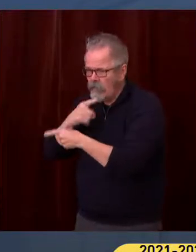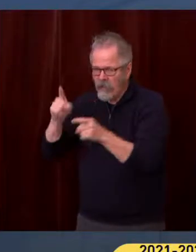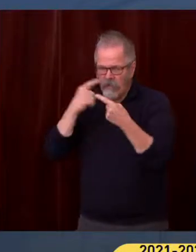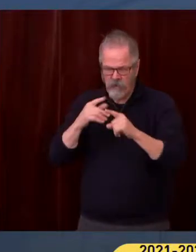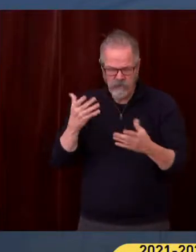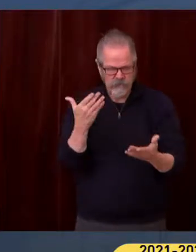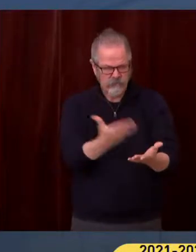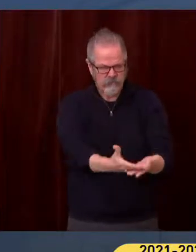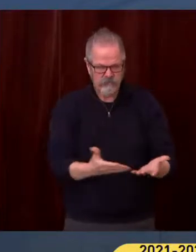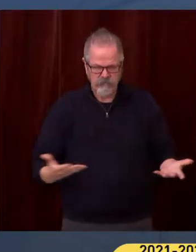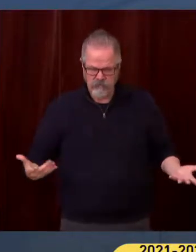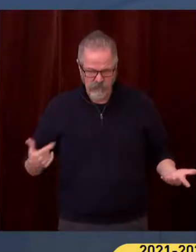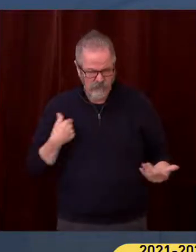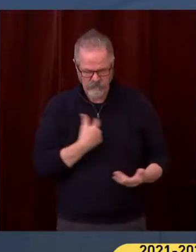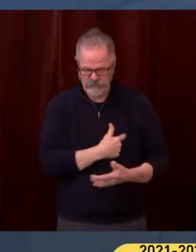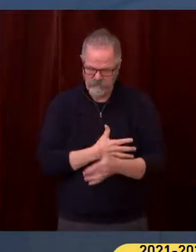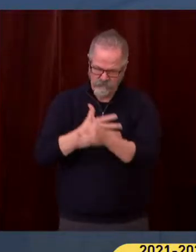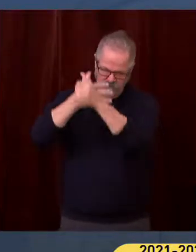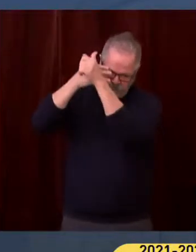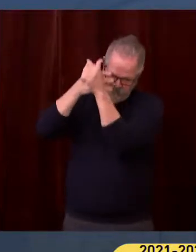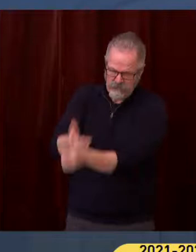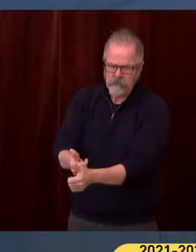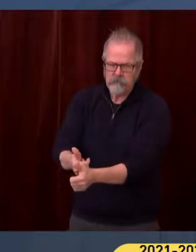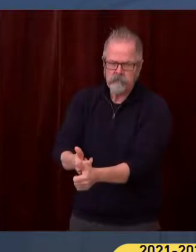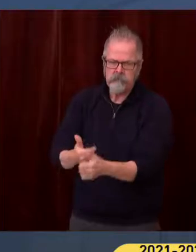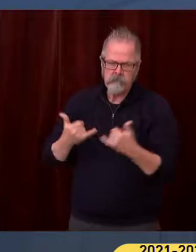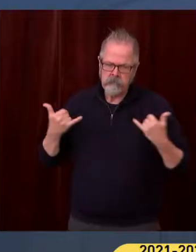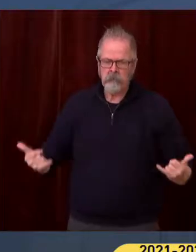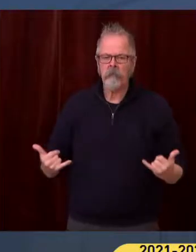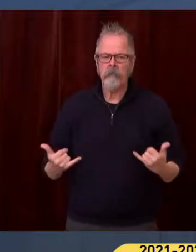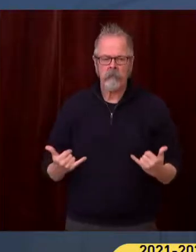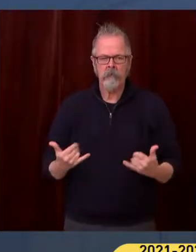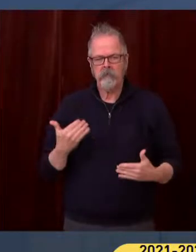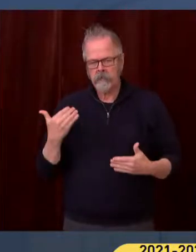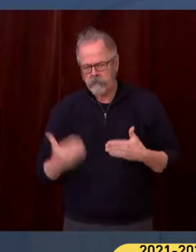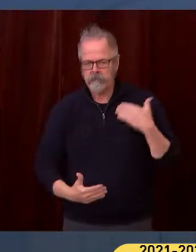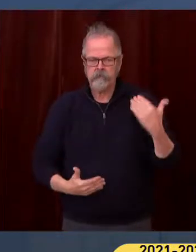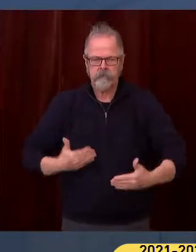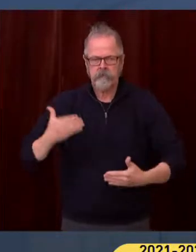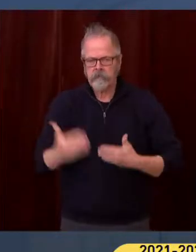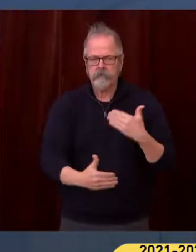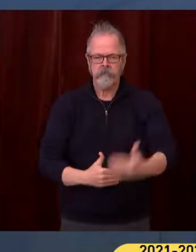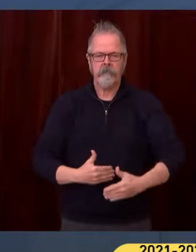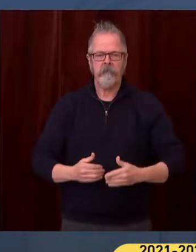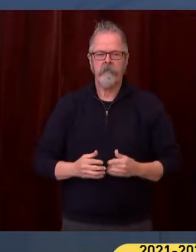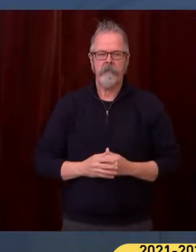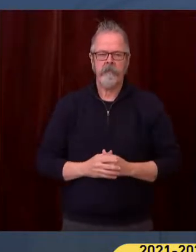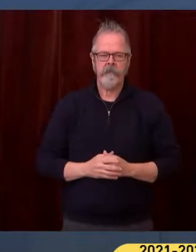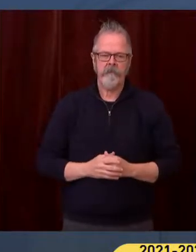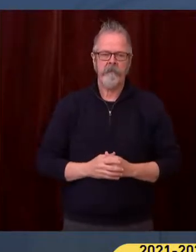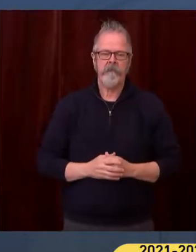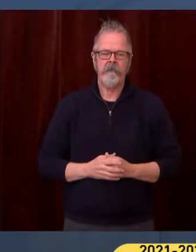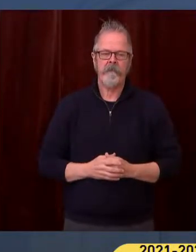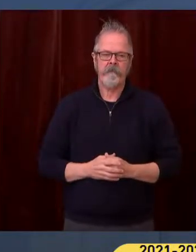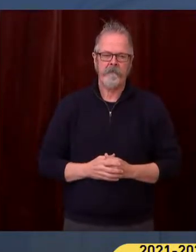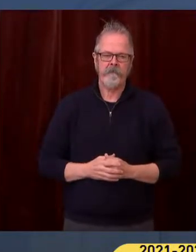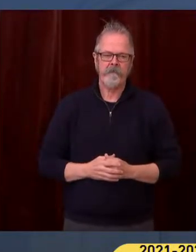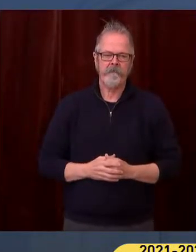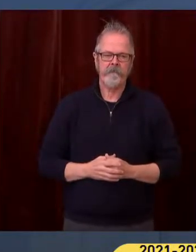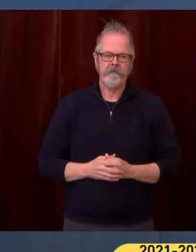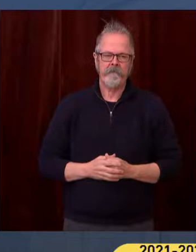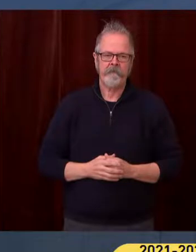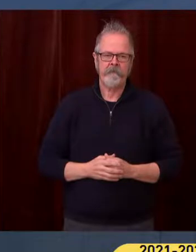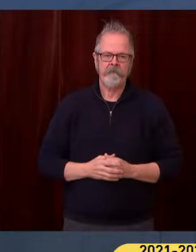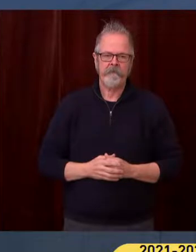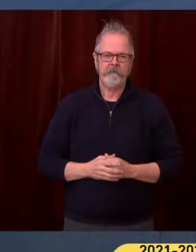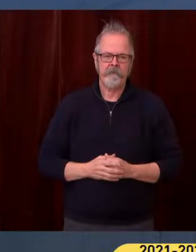Meanwhile, Washingtonians are in many cases producing fuel to supply those markets in Oregon, in British Columbia, in California. But